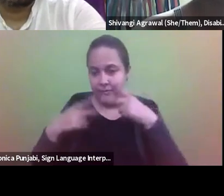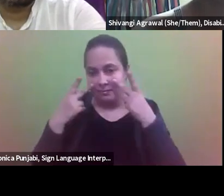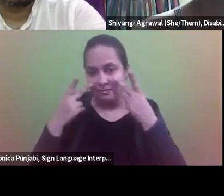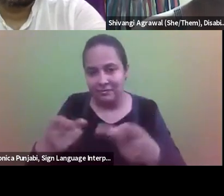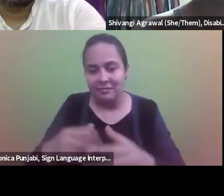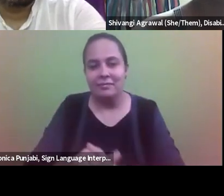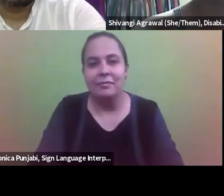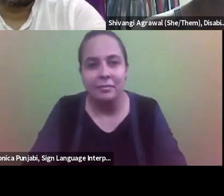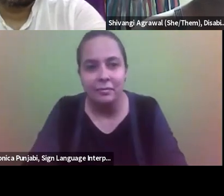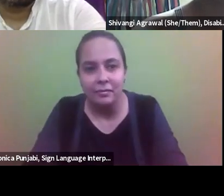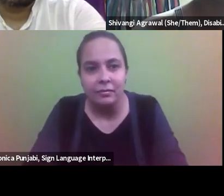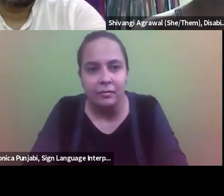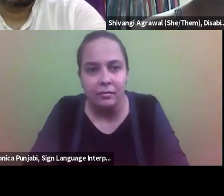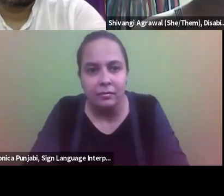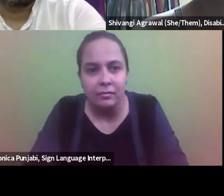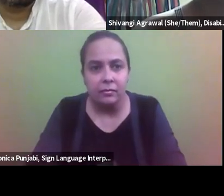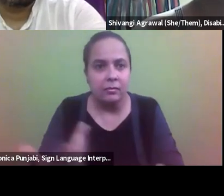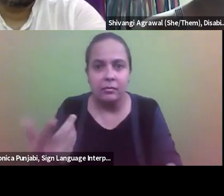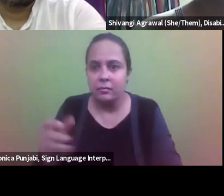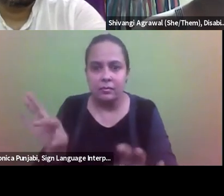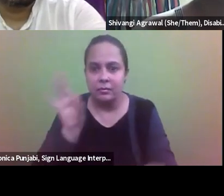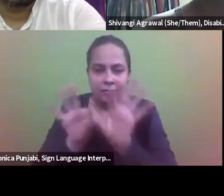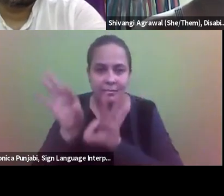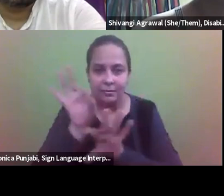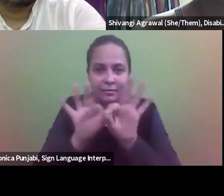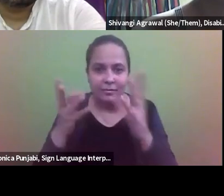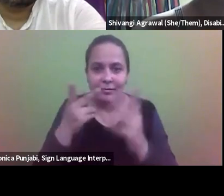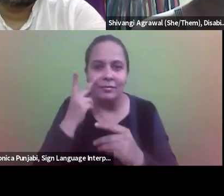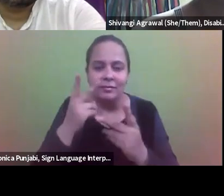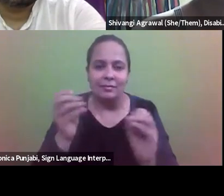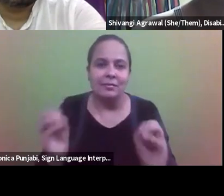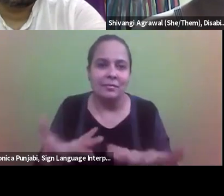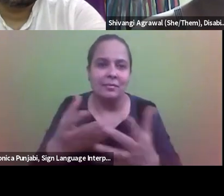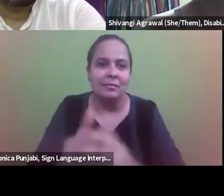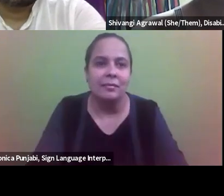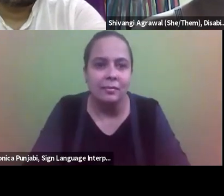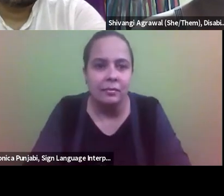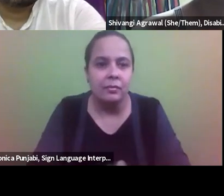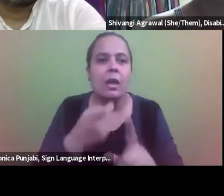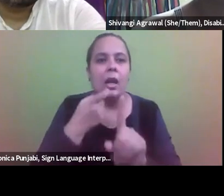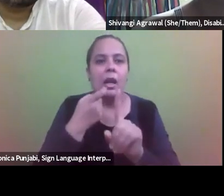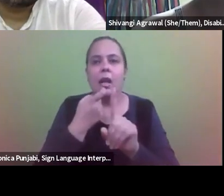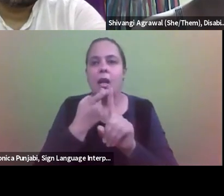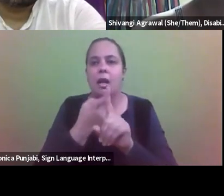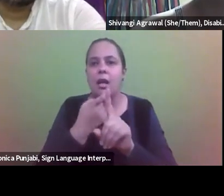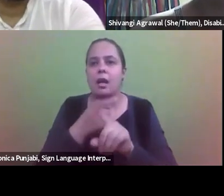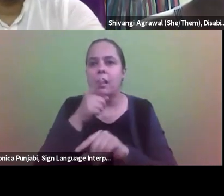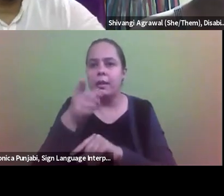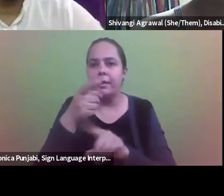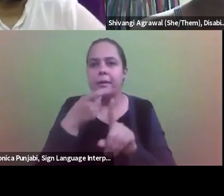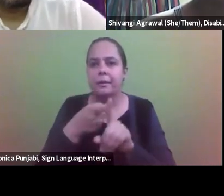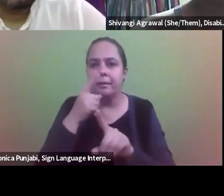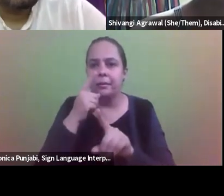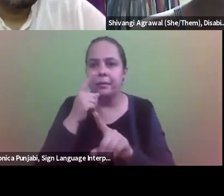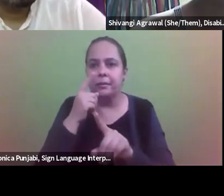ones. I don't know where to start, but I do know folks wanted to hear from Kanishka about a couple of things. And maybe